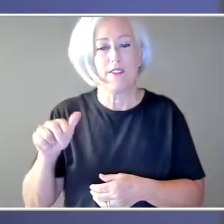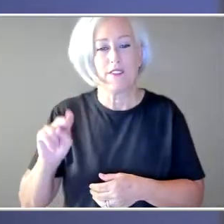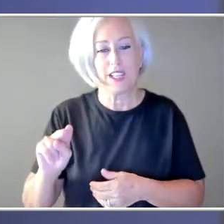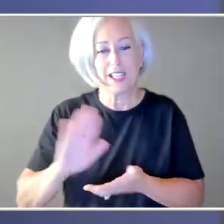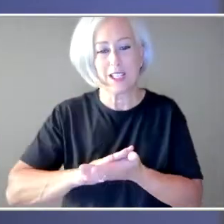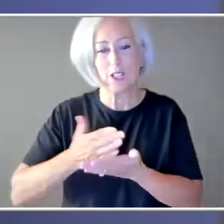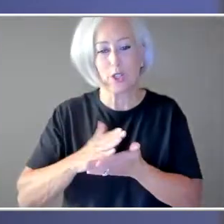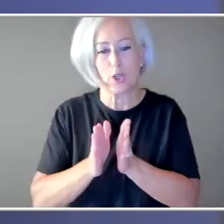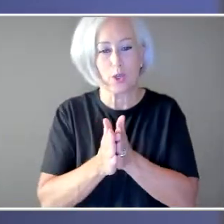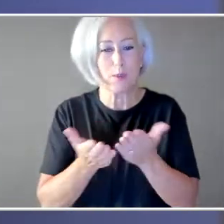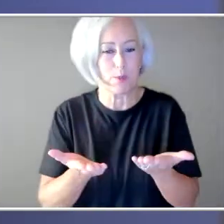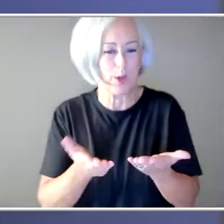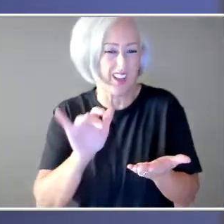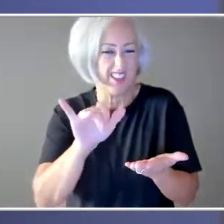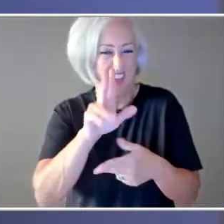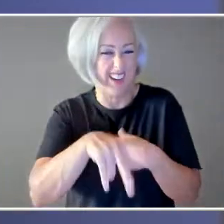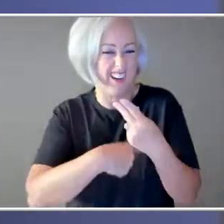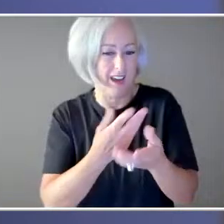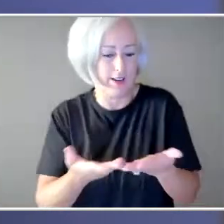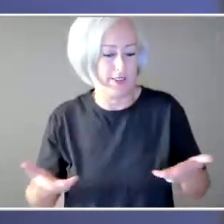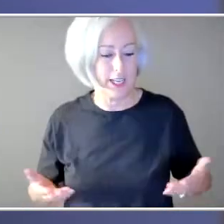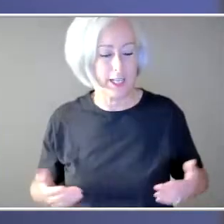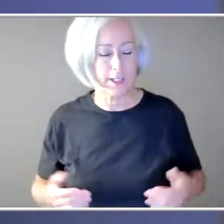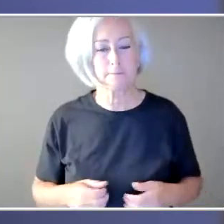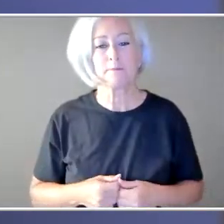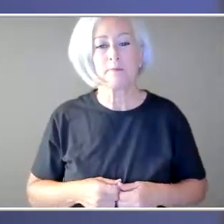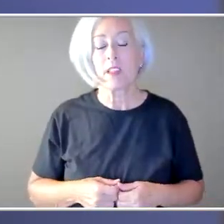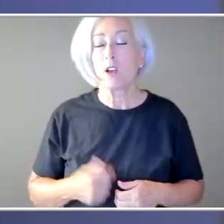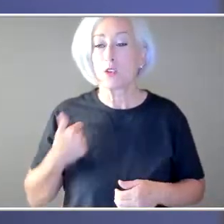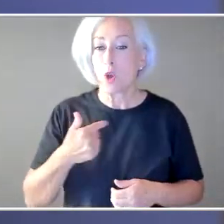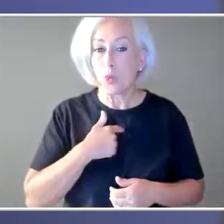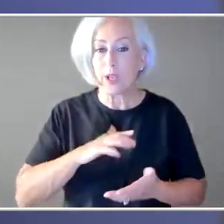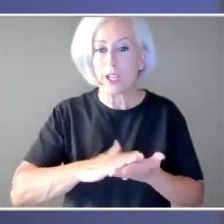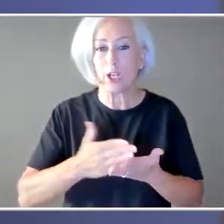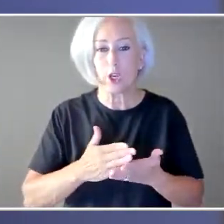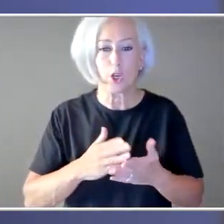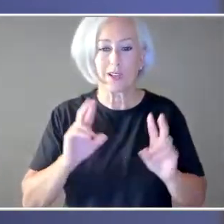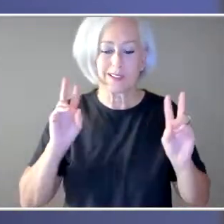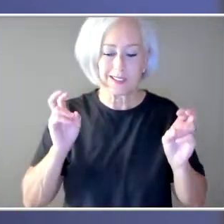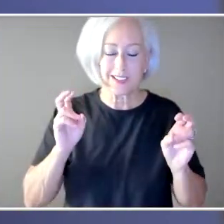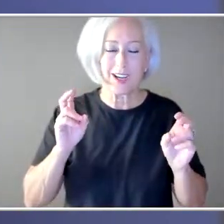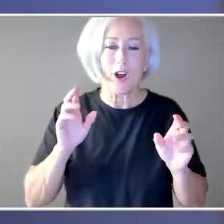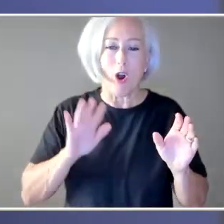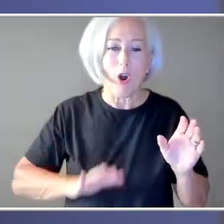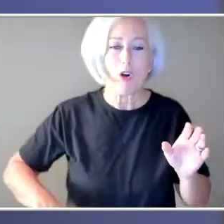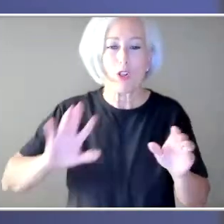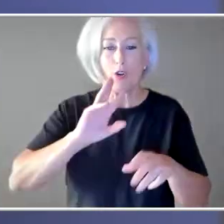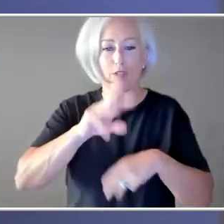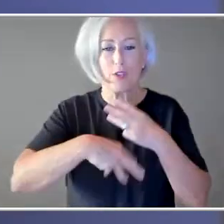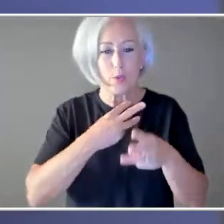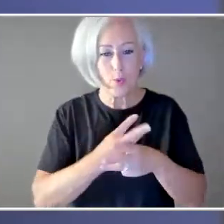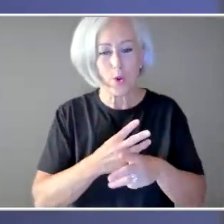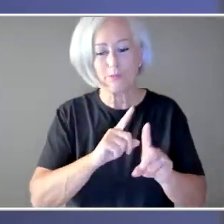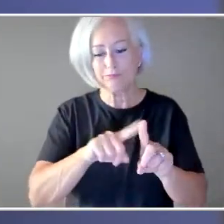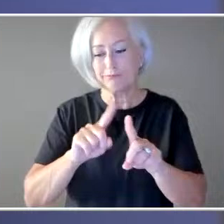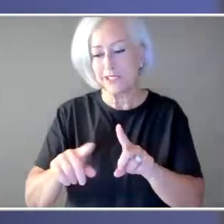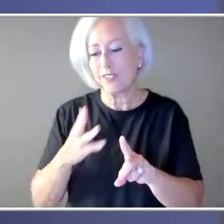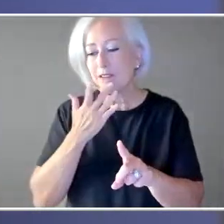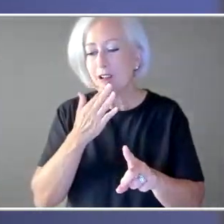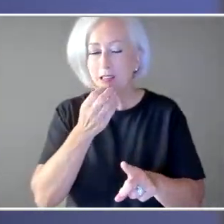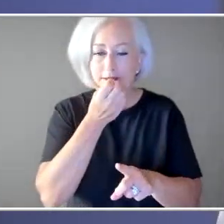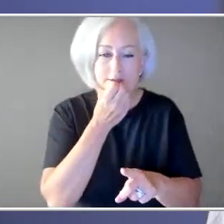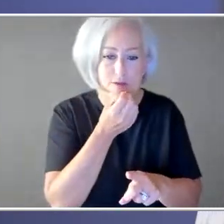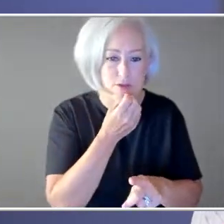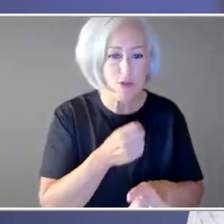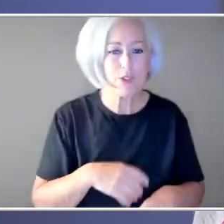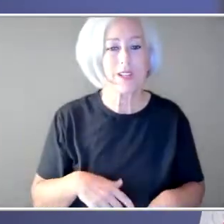you know. Yeah. And so we cook around the world, and we cook all the colors, you know, and we have vegan